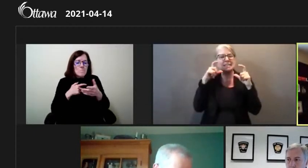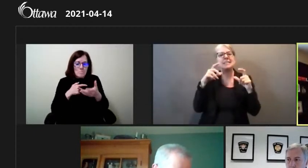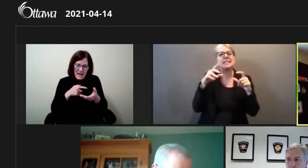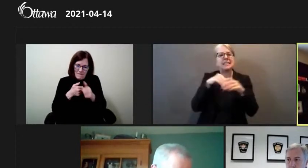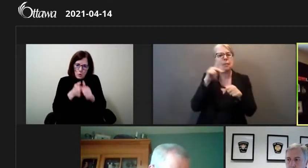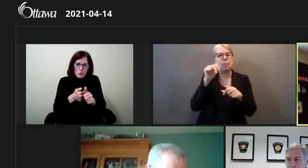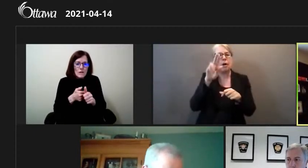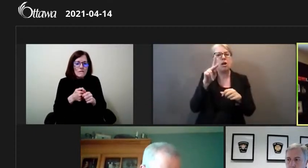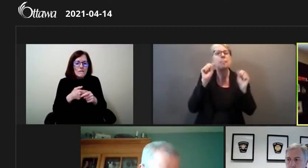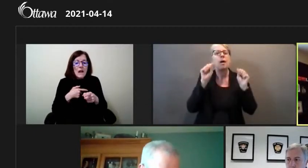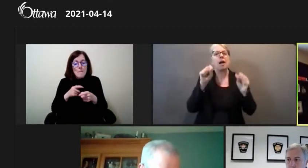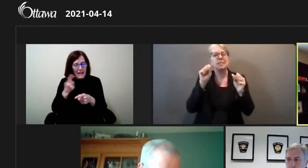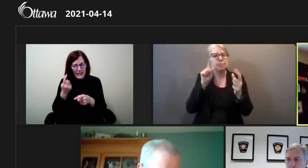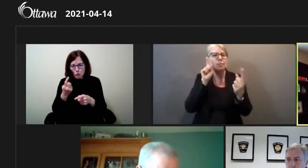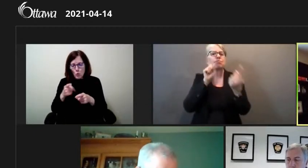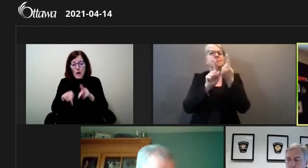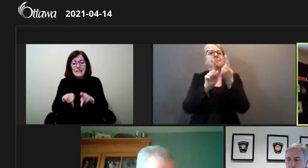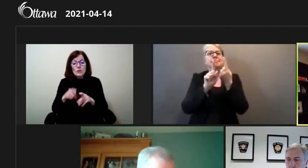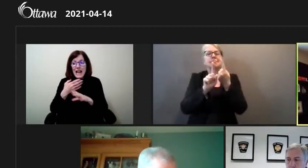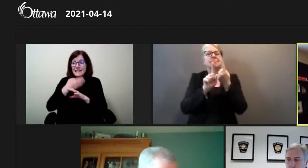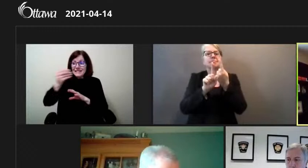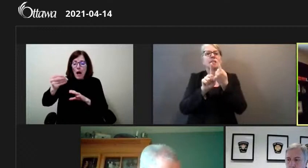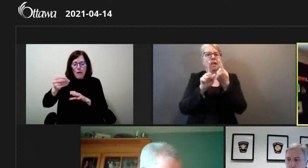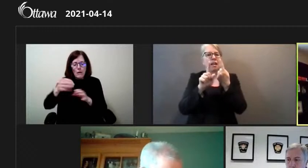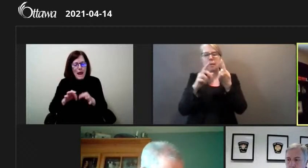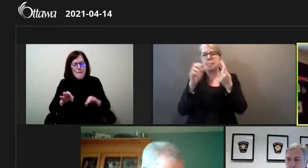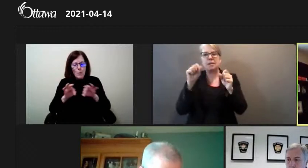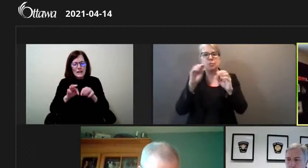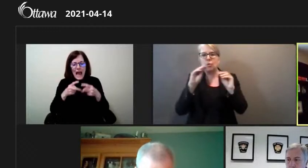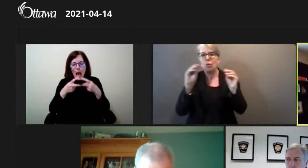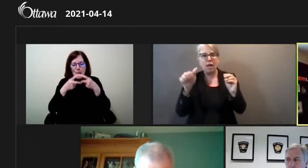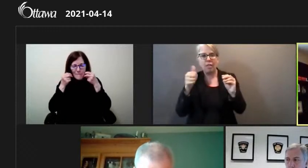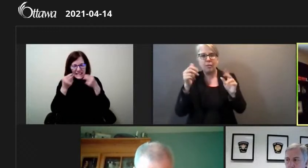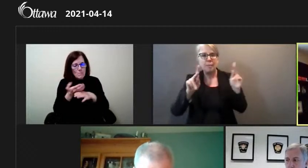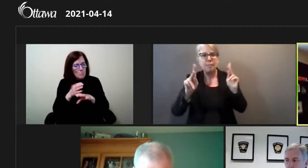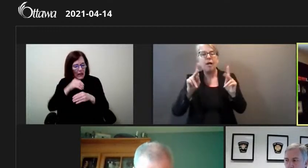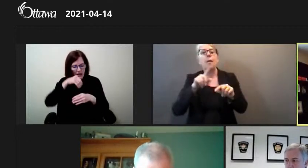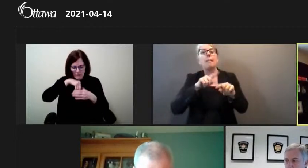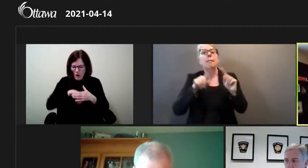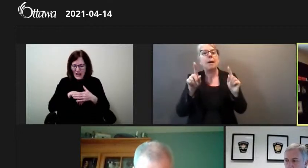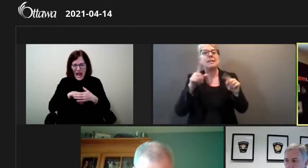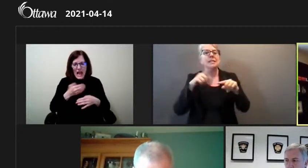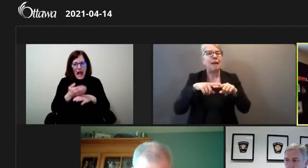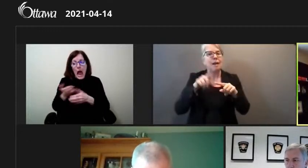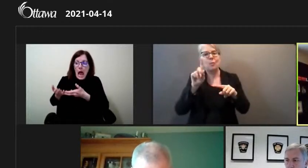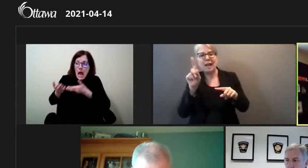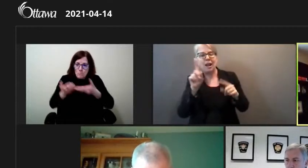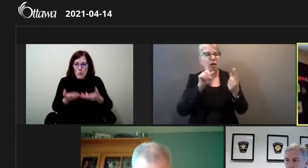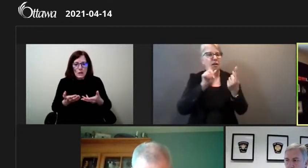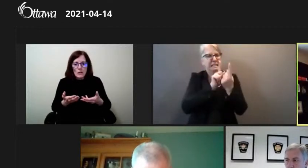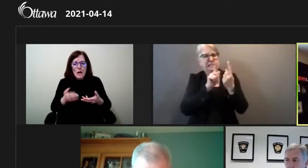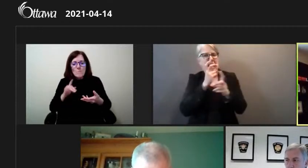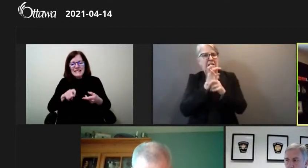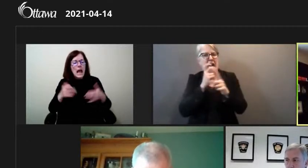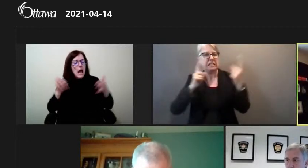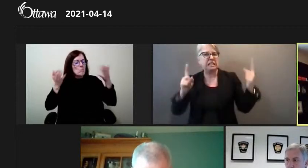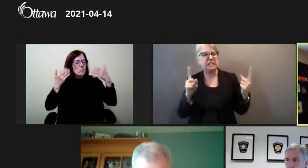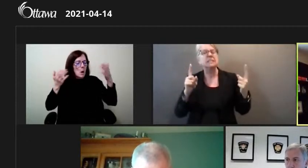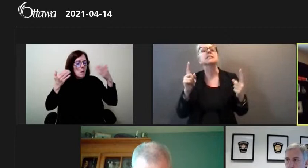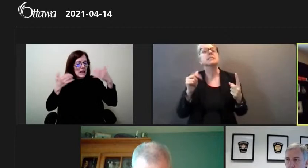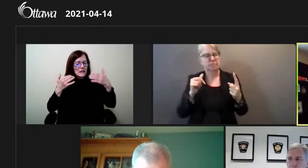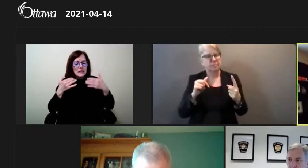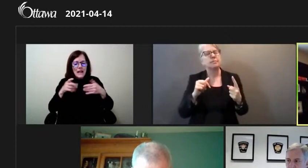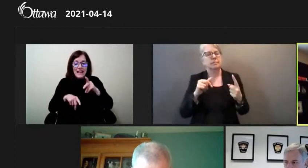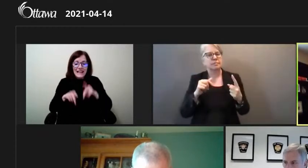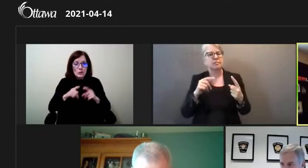may anticipate that walking through the park, there won't be other people, but, depending on when and where there might be. So you want the ability to